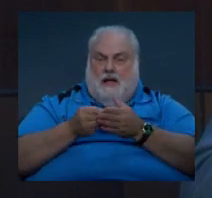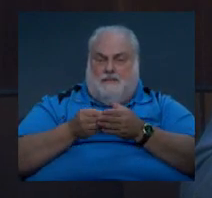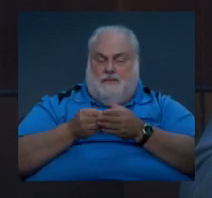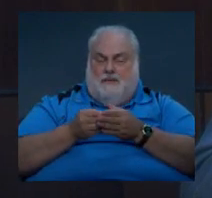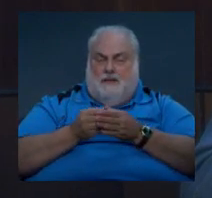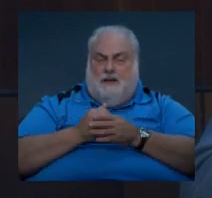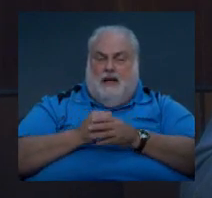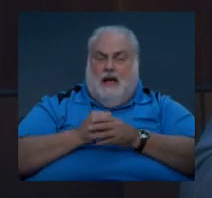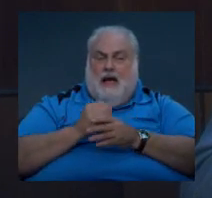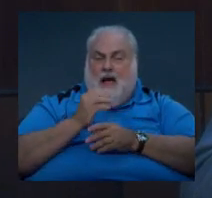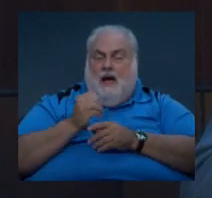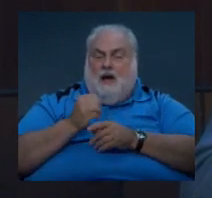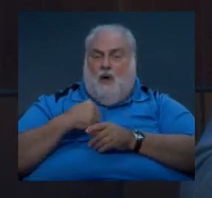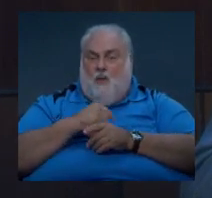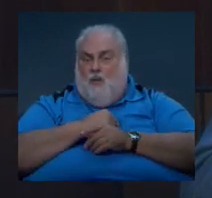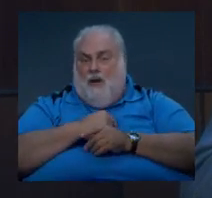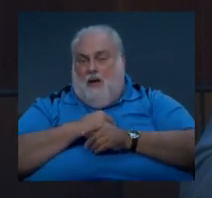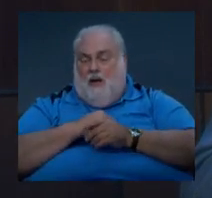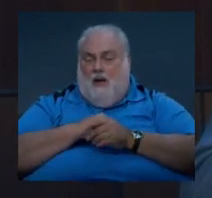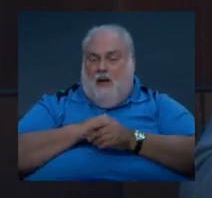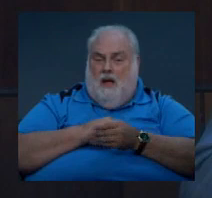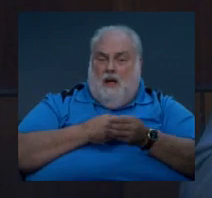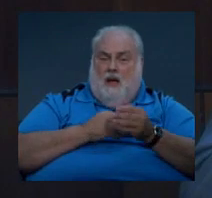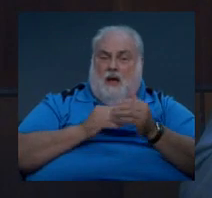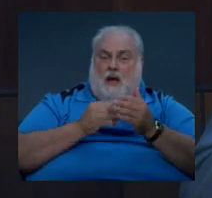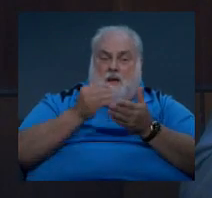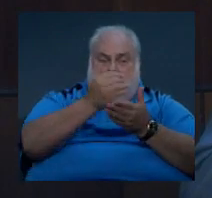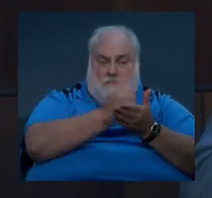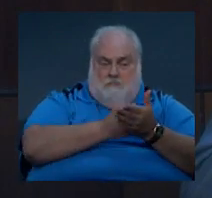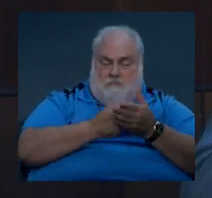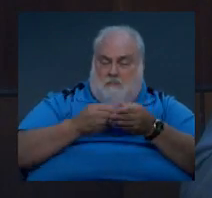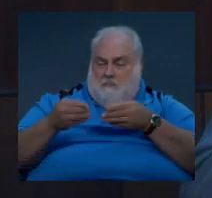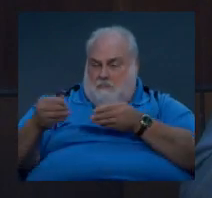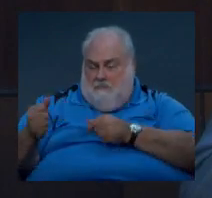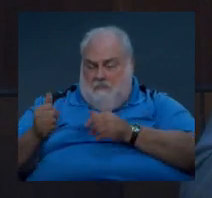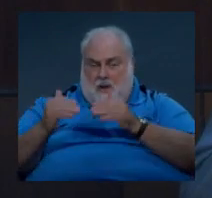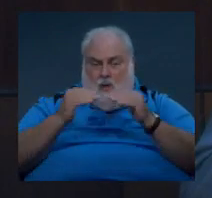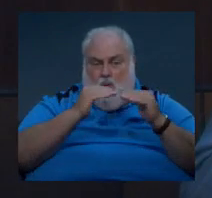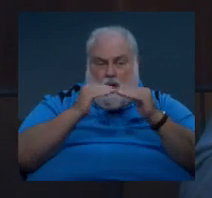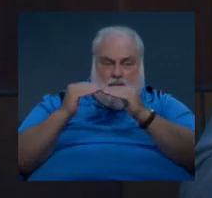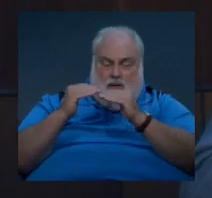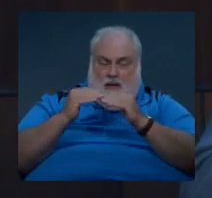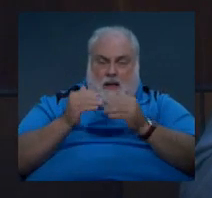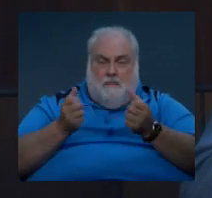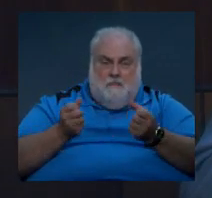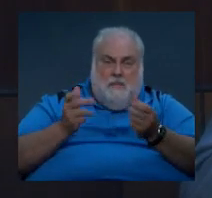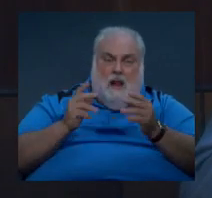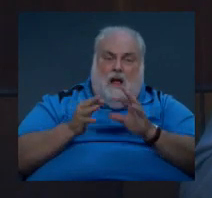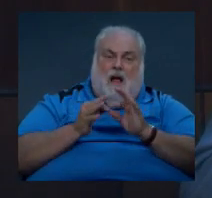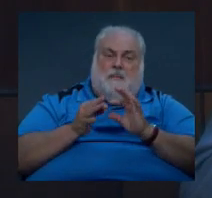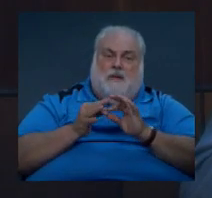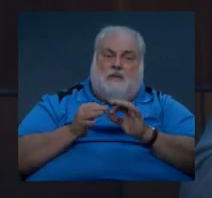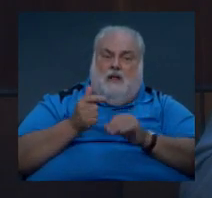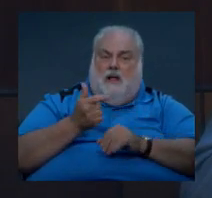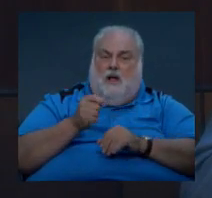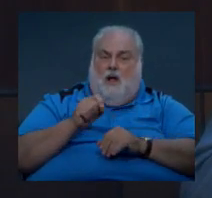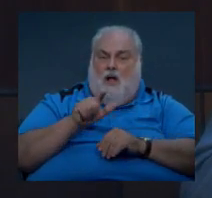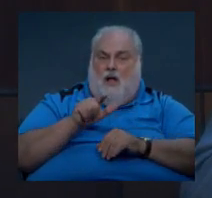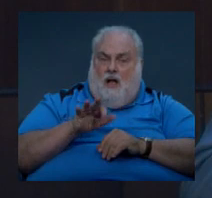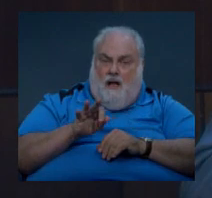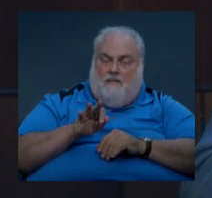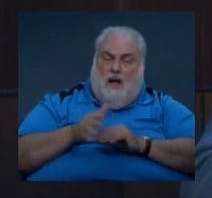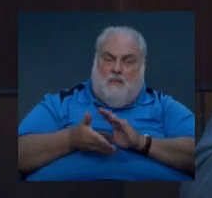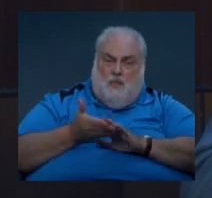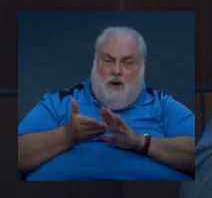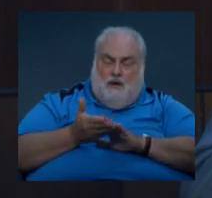we right-size our budget with this proposed amendment. While many of the citizen comments were about golf operations, I want to make certain that we share